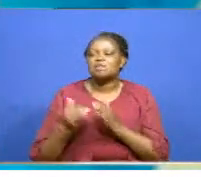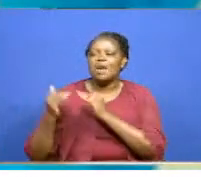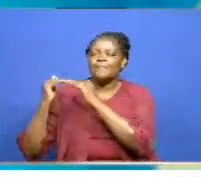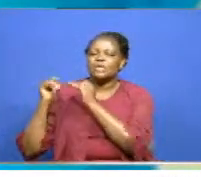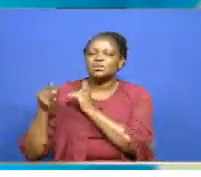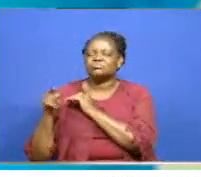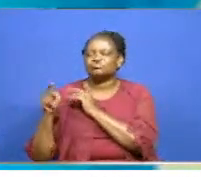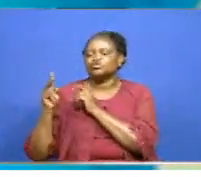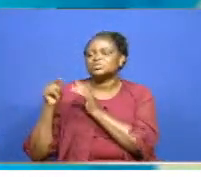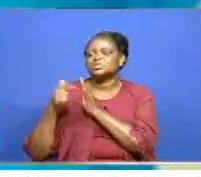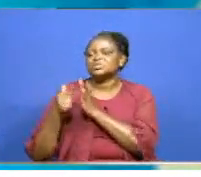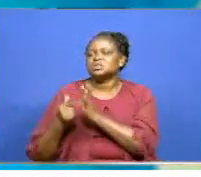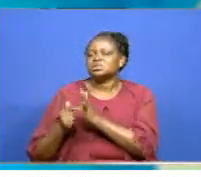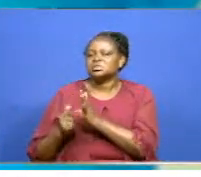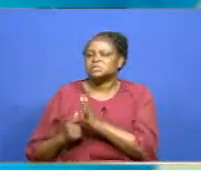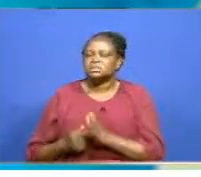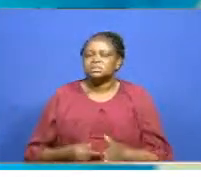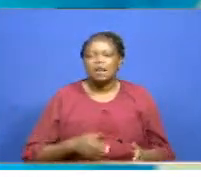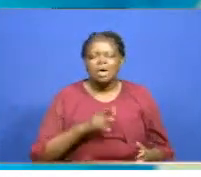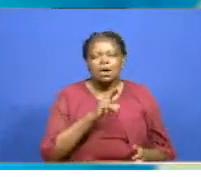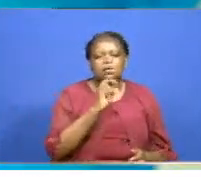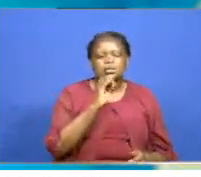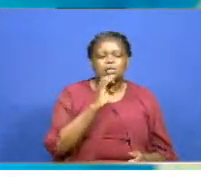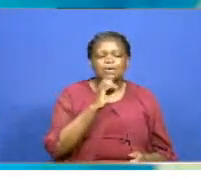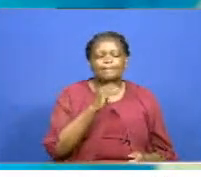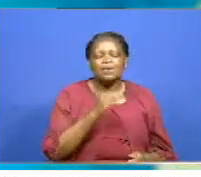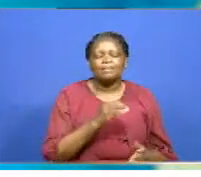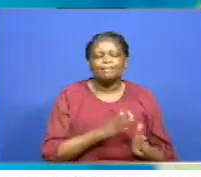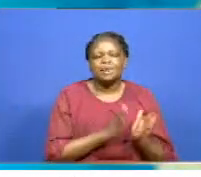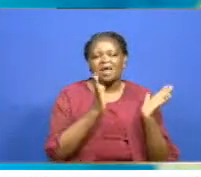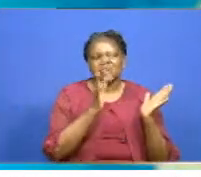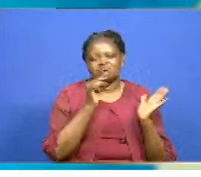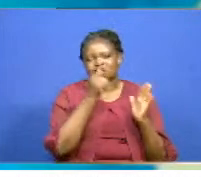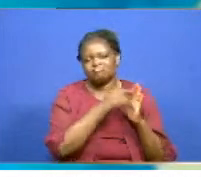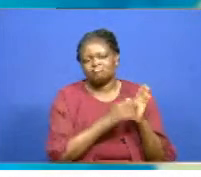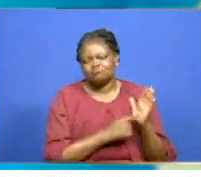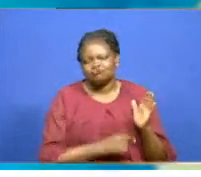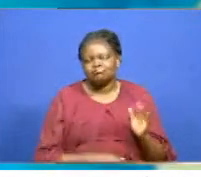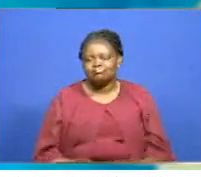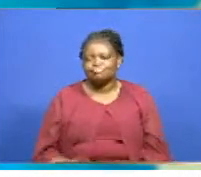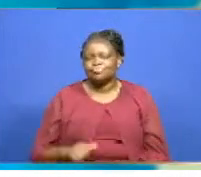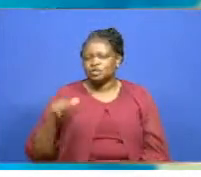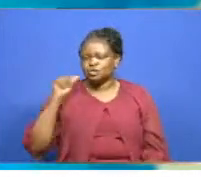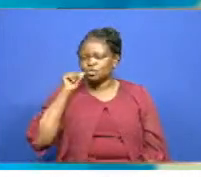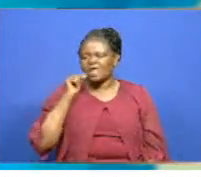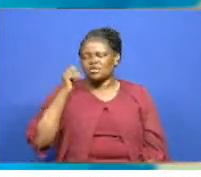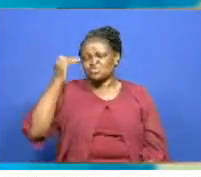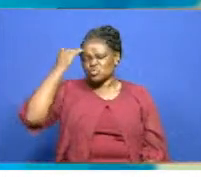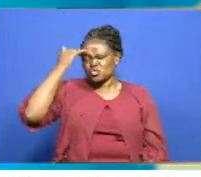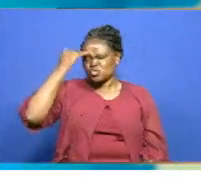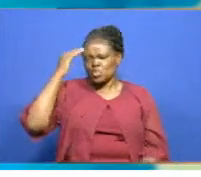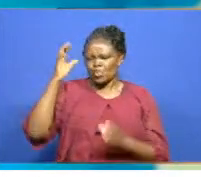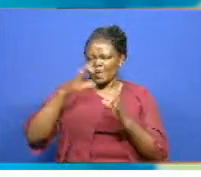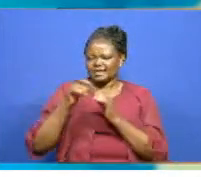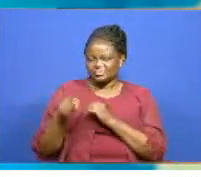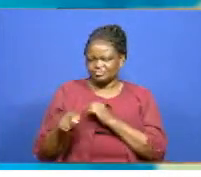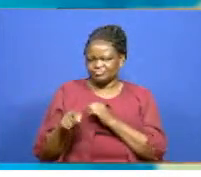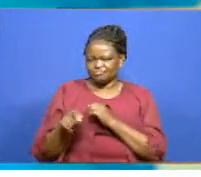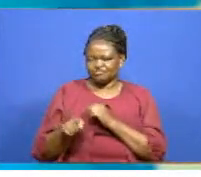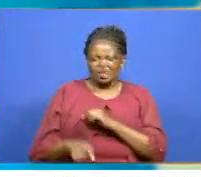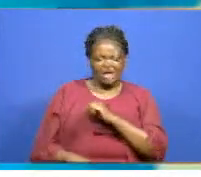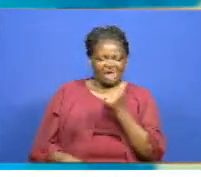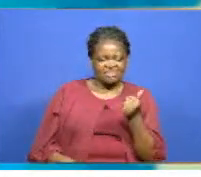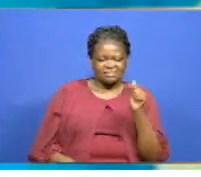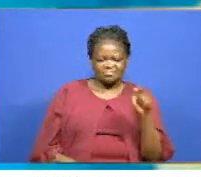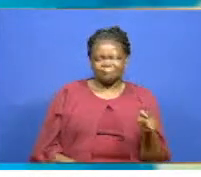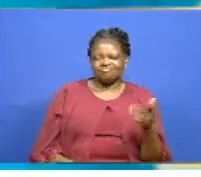masuala yao inakuanga hivi, Republicans mambo yao kama. Ukienda UK Conservative ukijua conservative they stand for this, unajua,